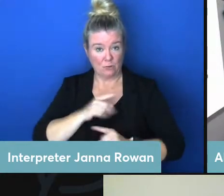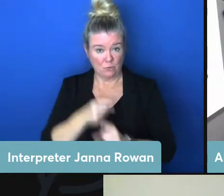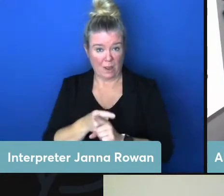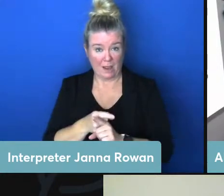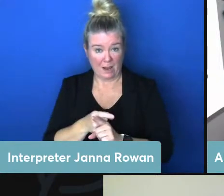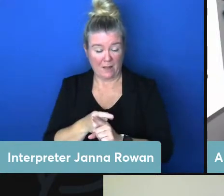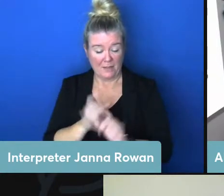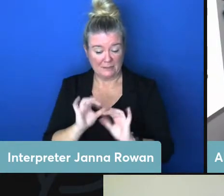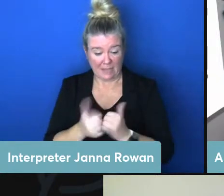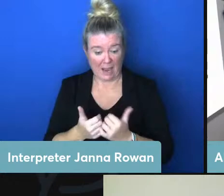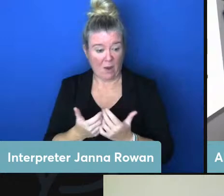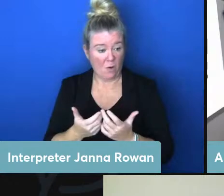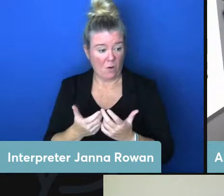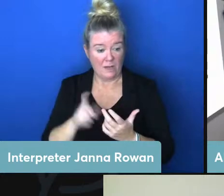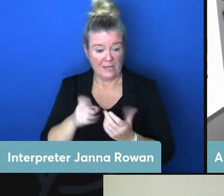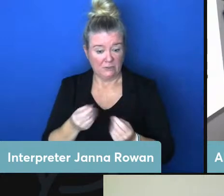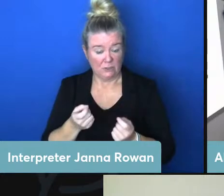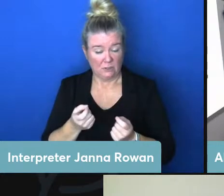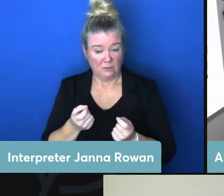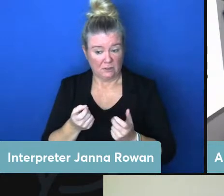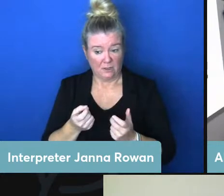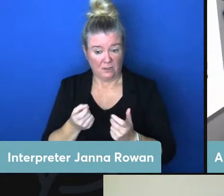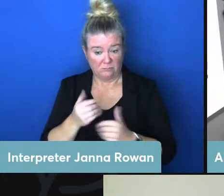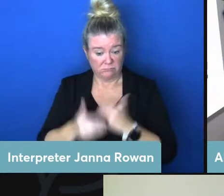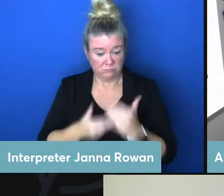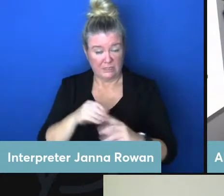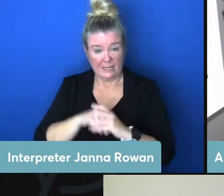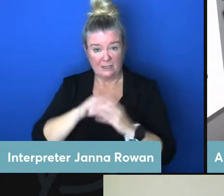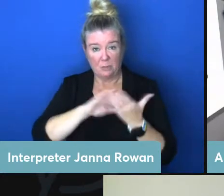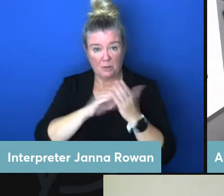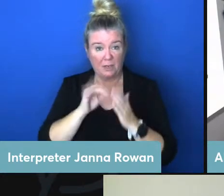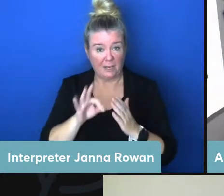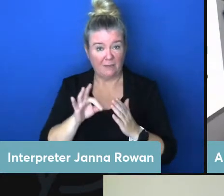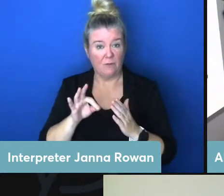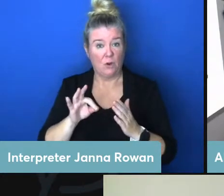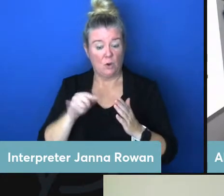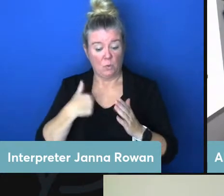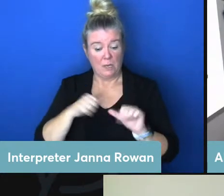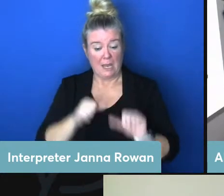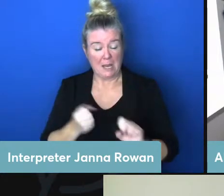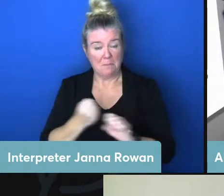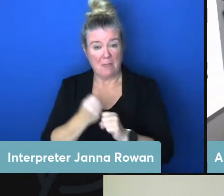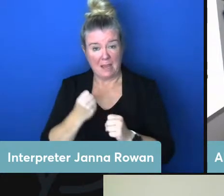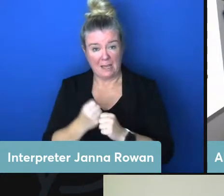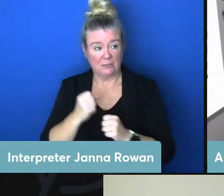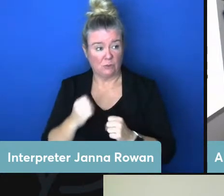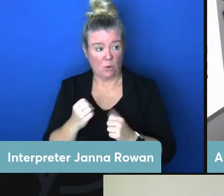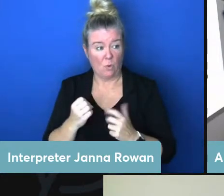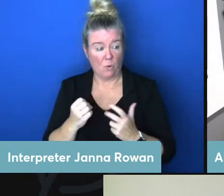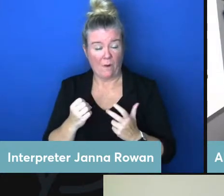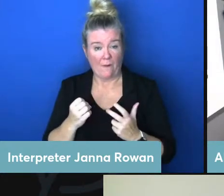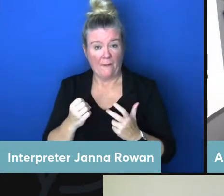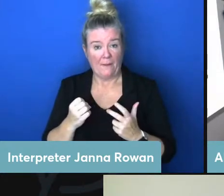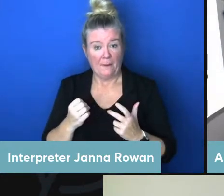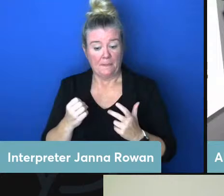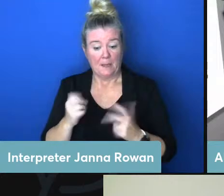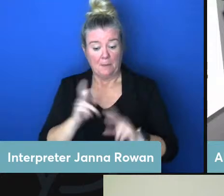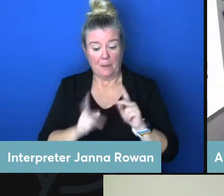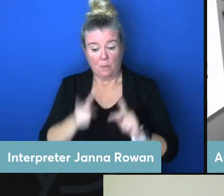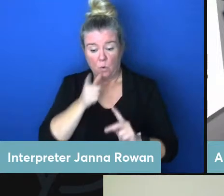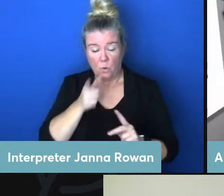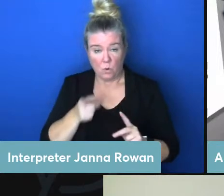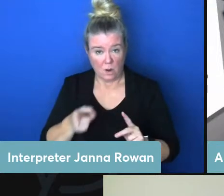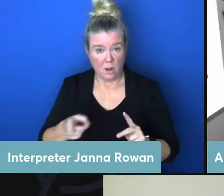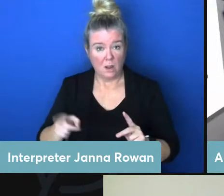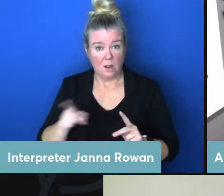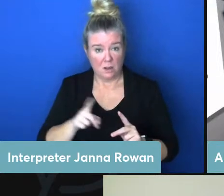are addressed also, is within community. So if we are able to make it so that consumers